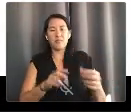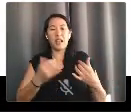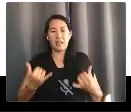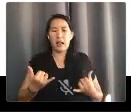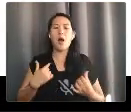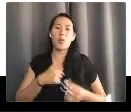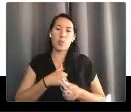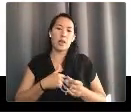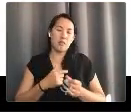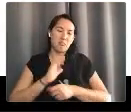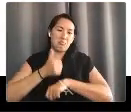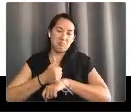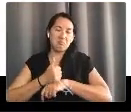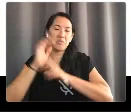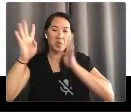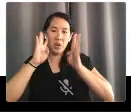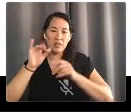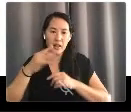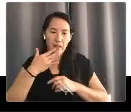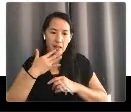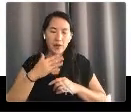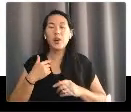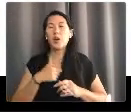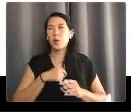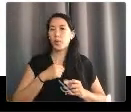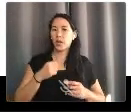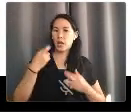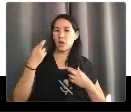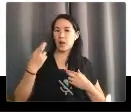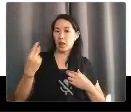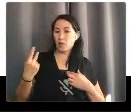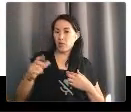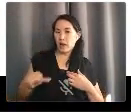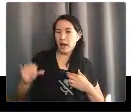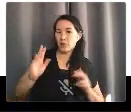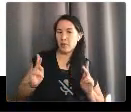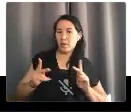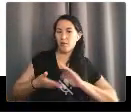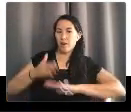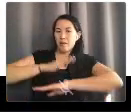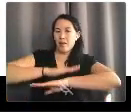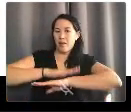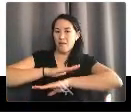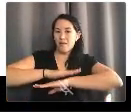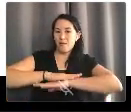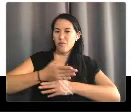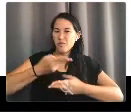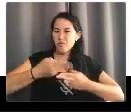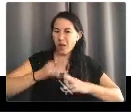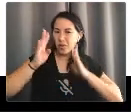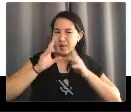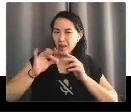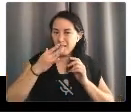platform Creatives of Color, we found ourselves as two Asian people running a platform like Creatives of Color,